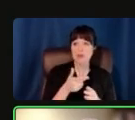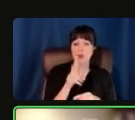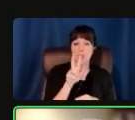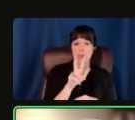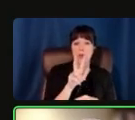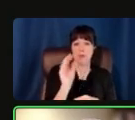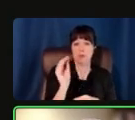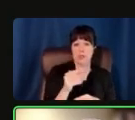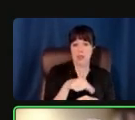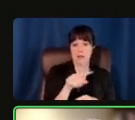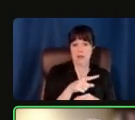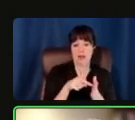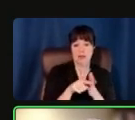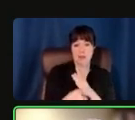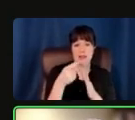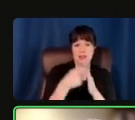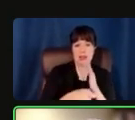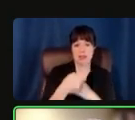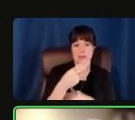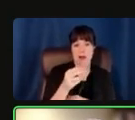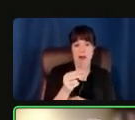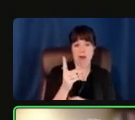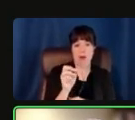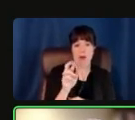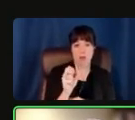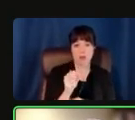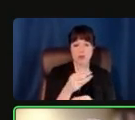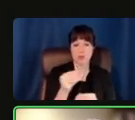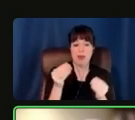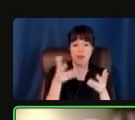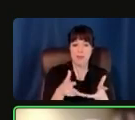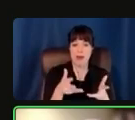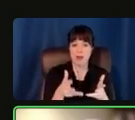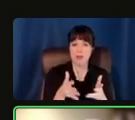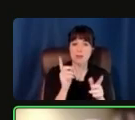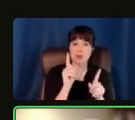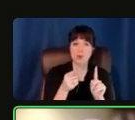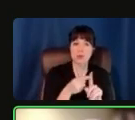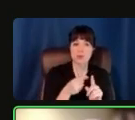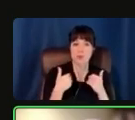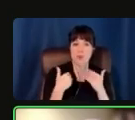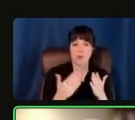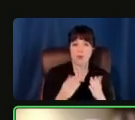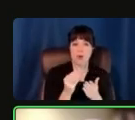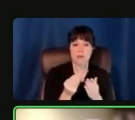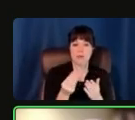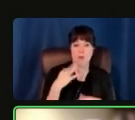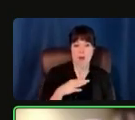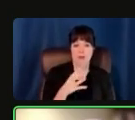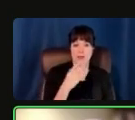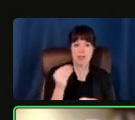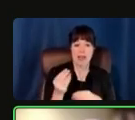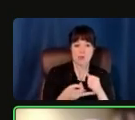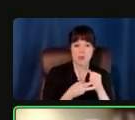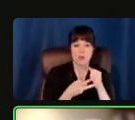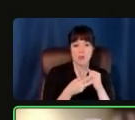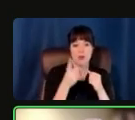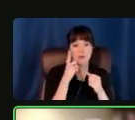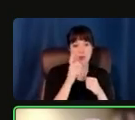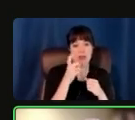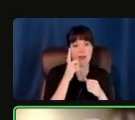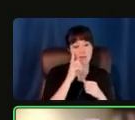is paid in taxes by the haulers, with the balance going to owner profit and reserves that are necessary for a capital-heavy